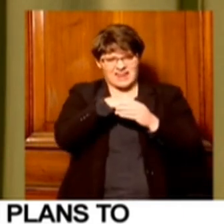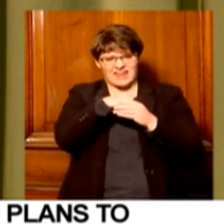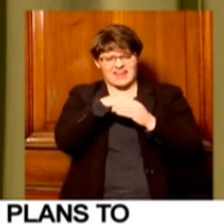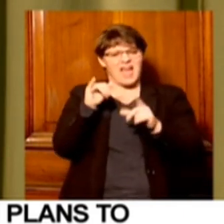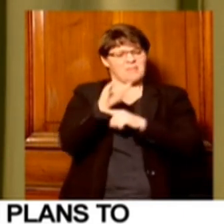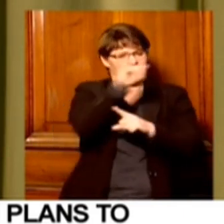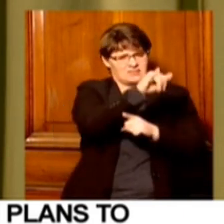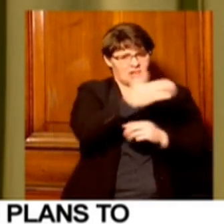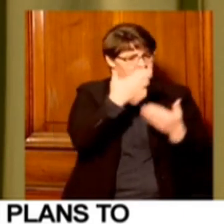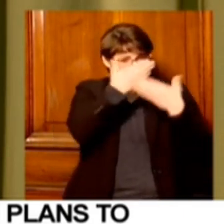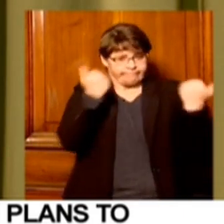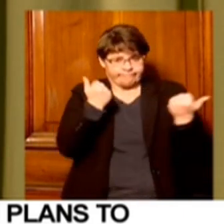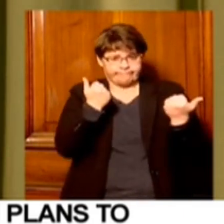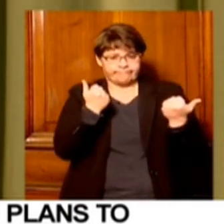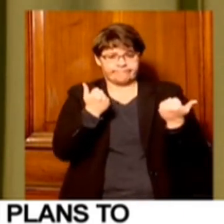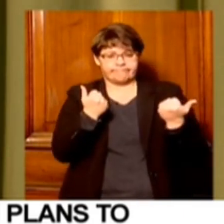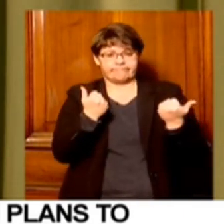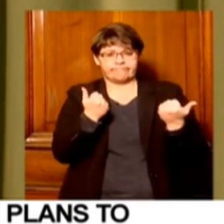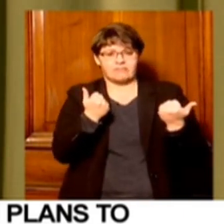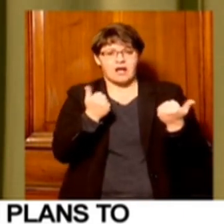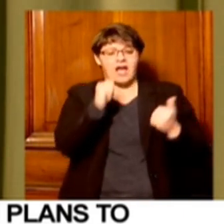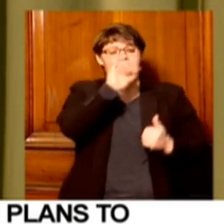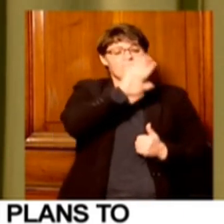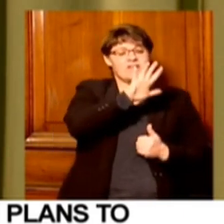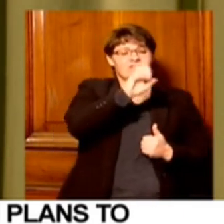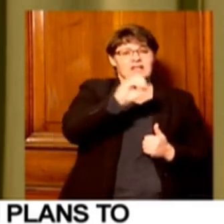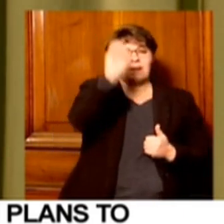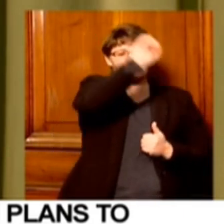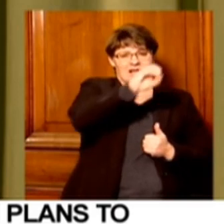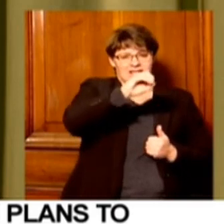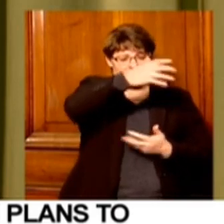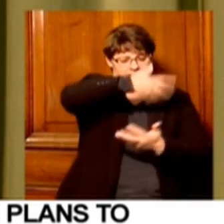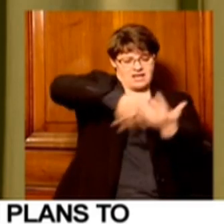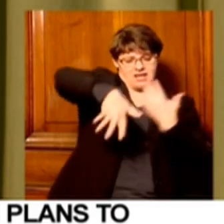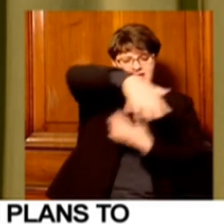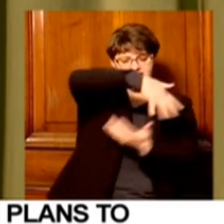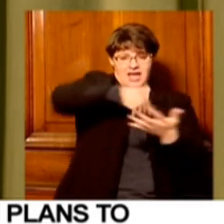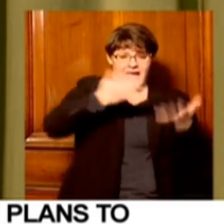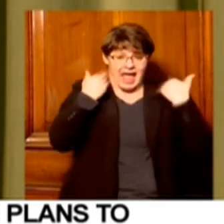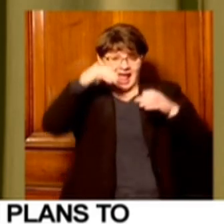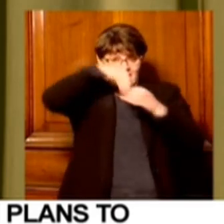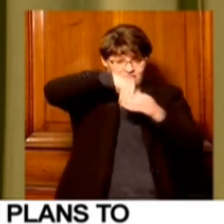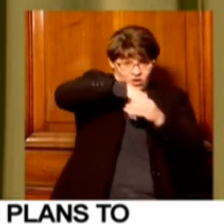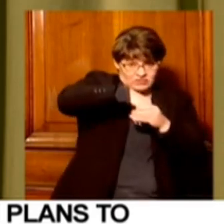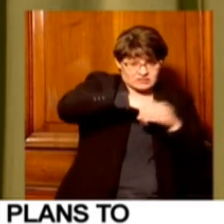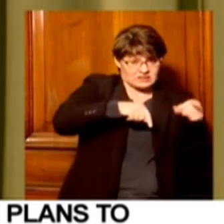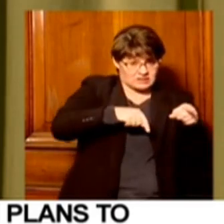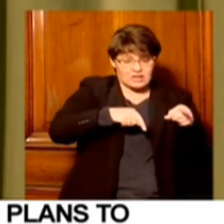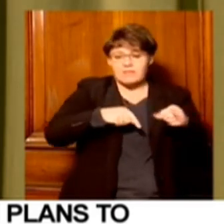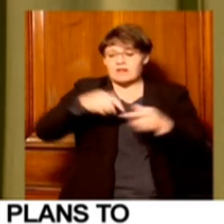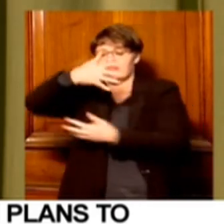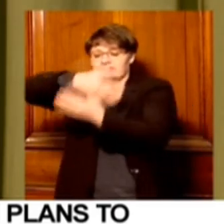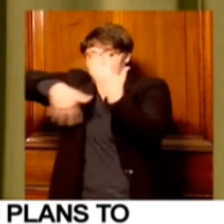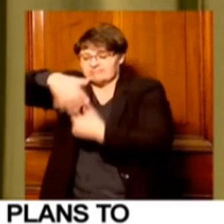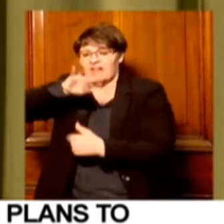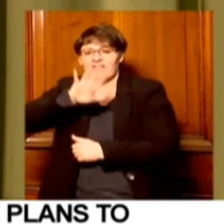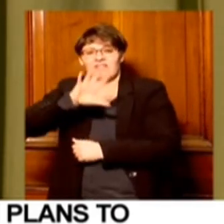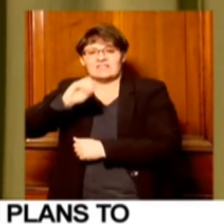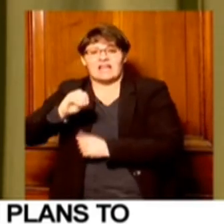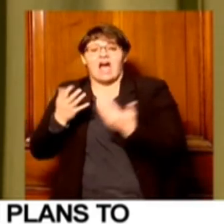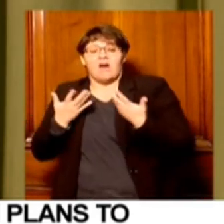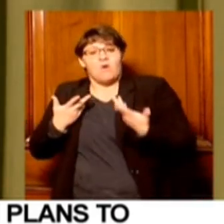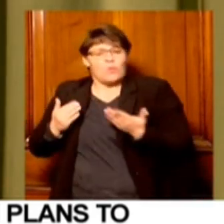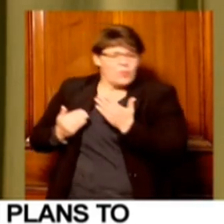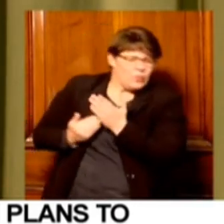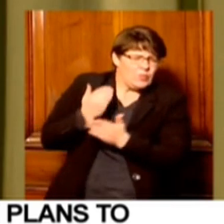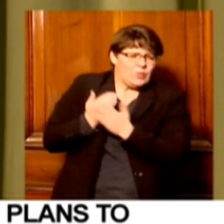note that the mixture of 50% recirculated internal air, when mixed with 50% of fresh air from